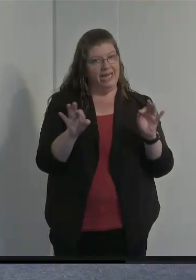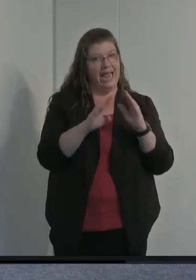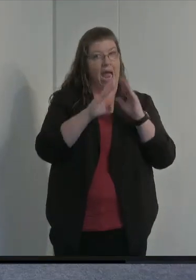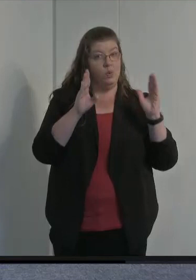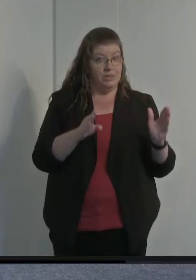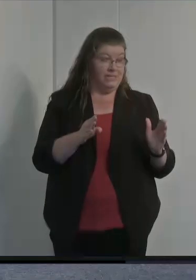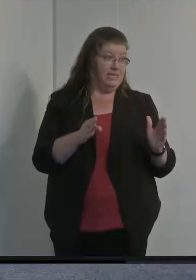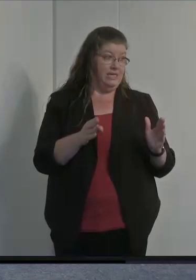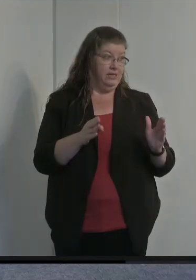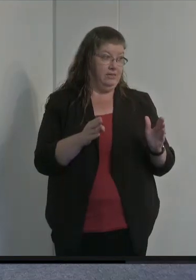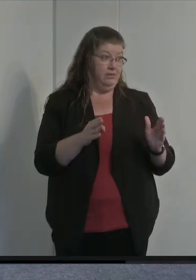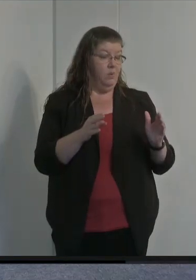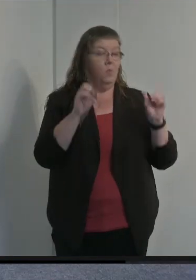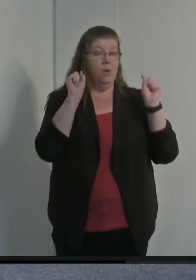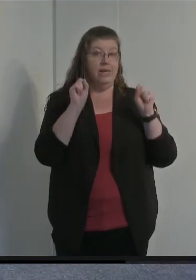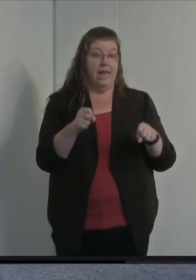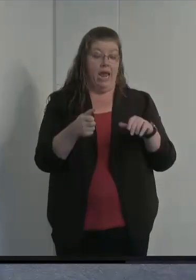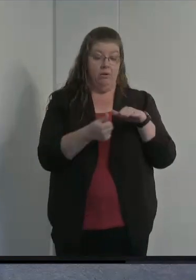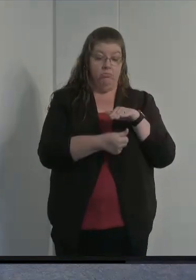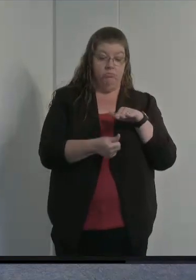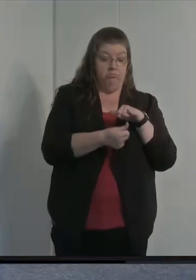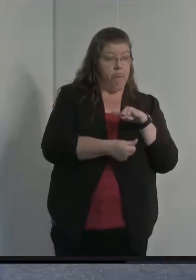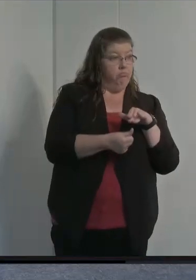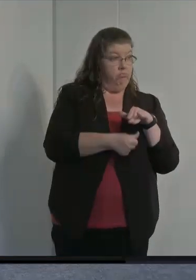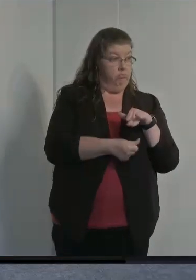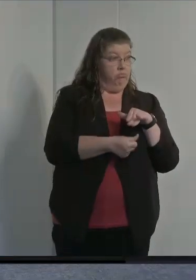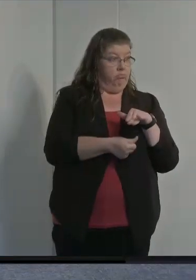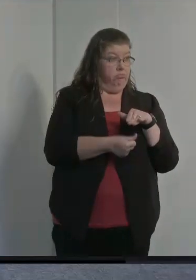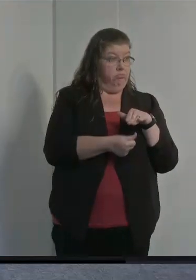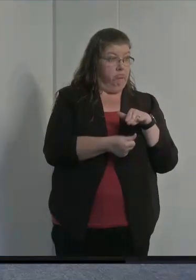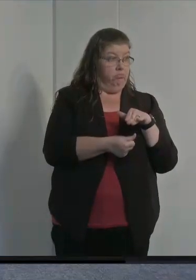housing where they can quarantine, since so many